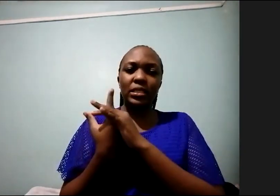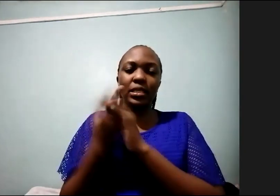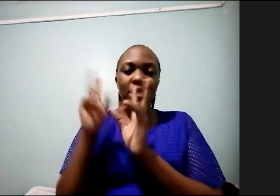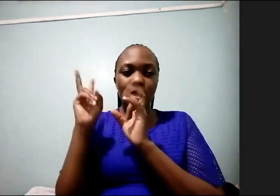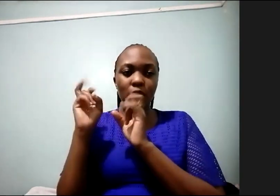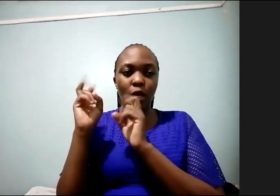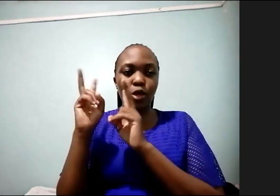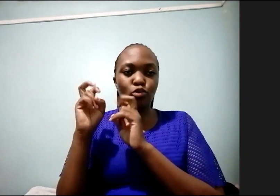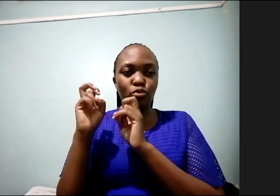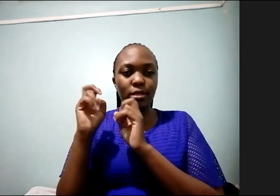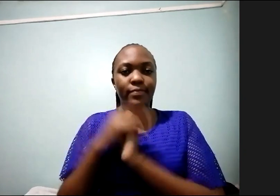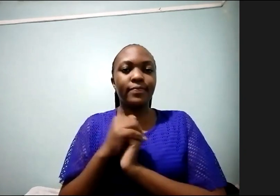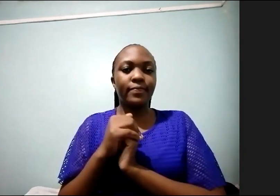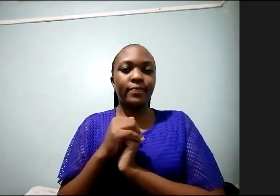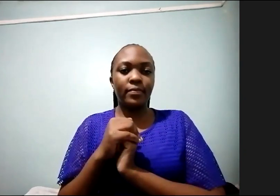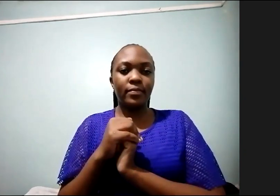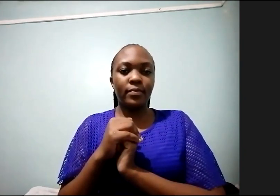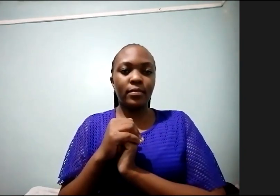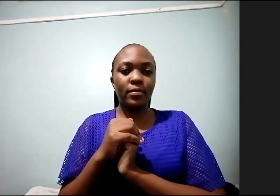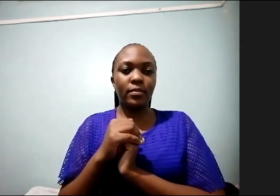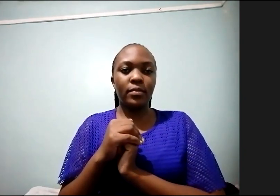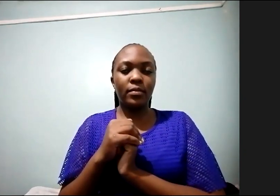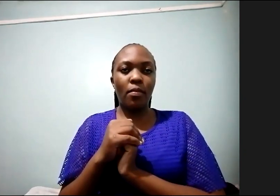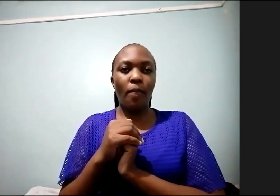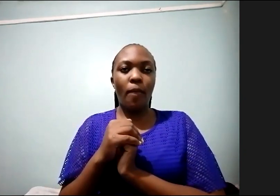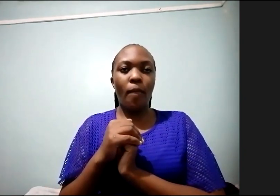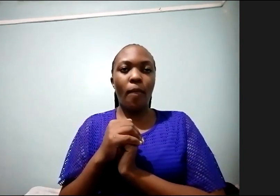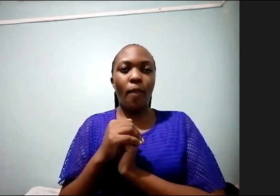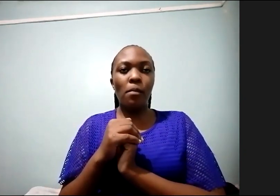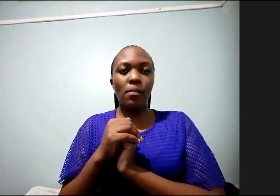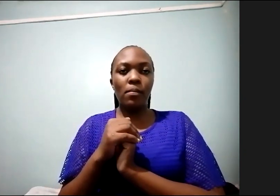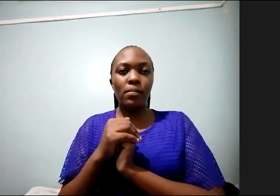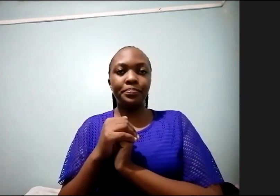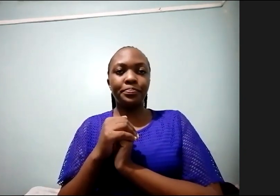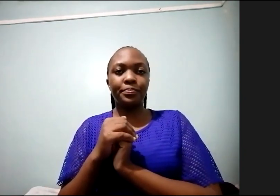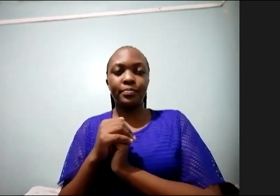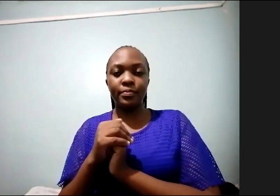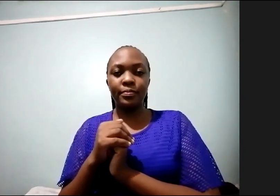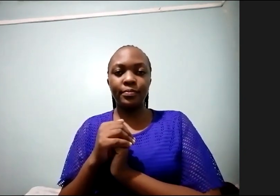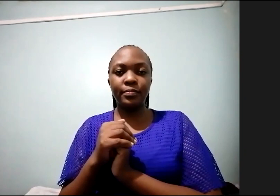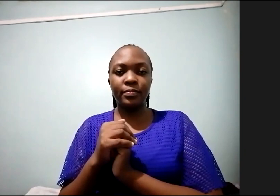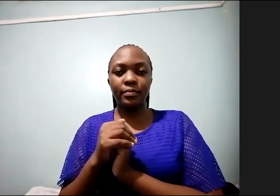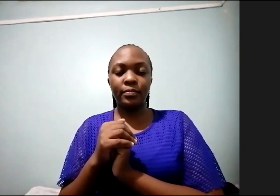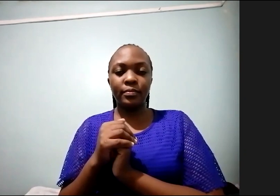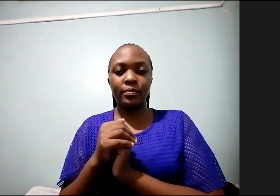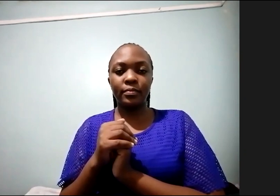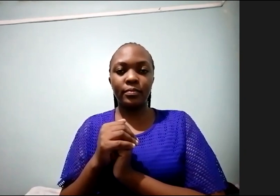your budget, he has put others as an expense. So that's an emergency to me. Okay, thank